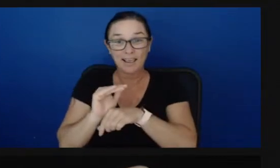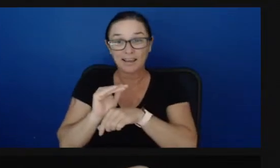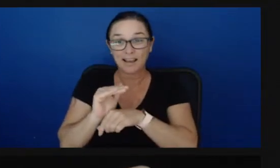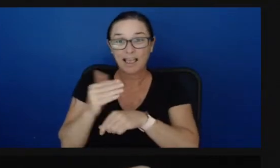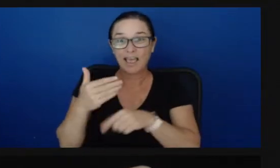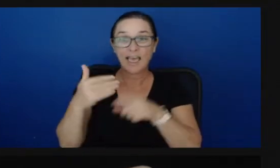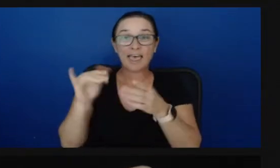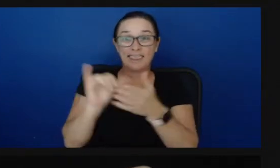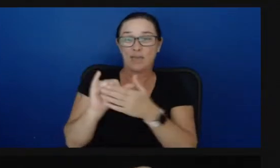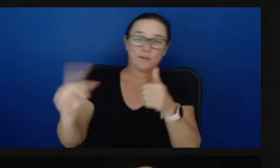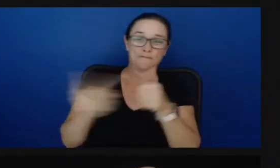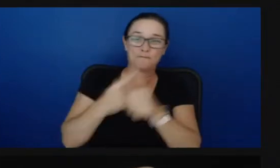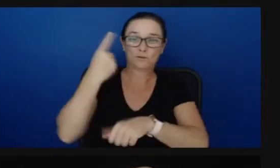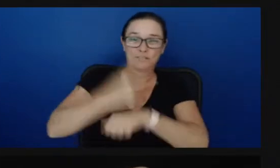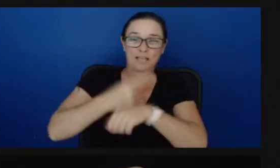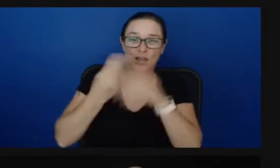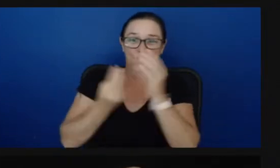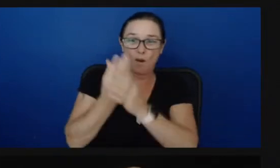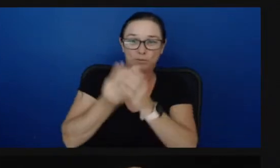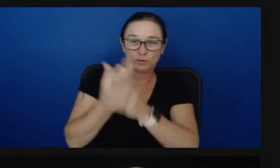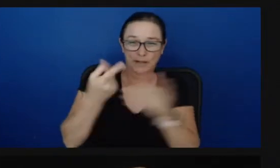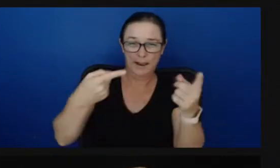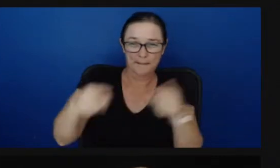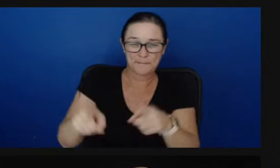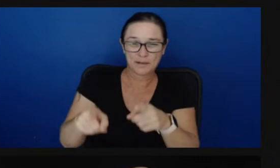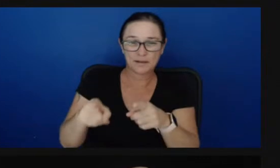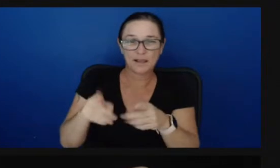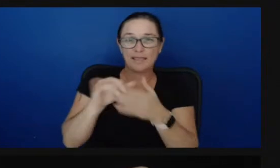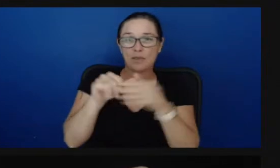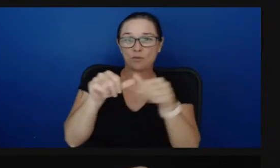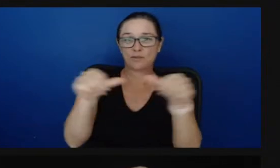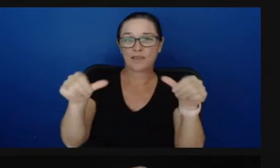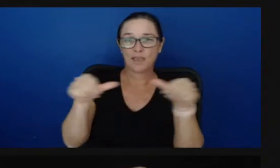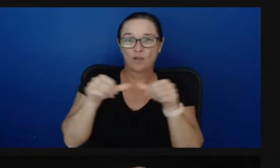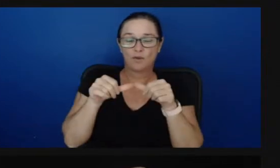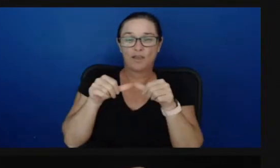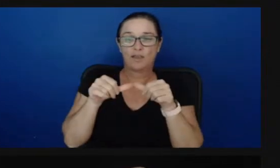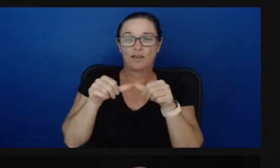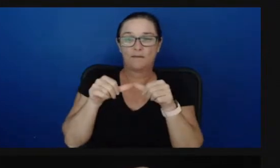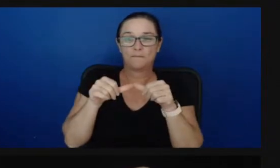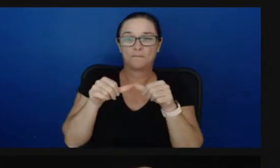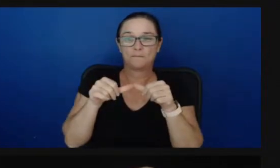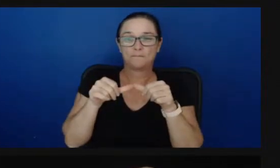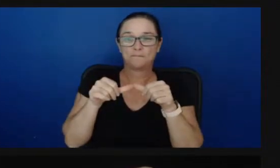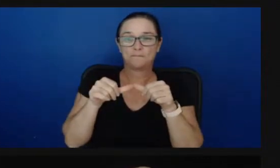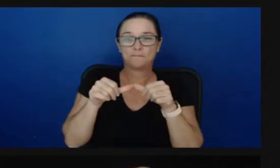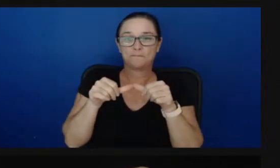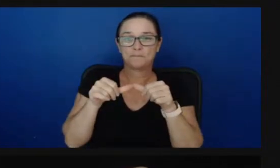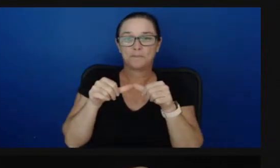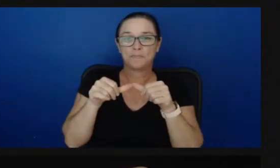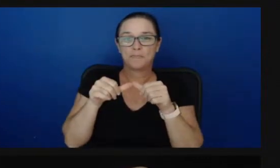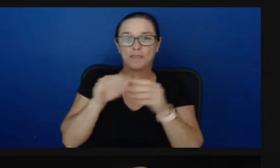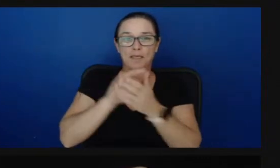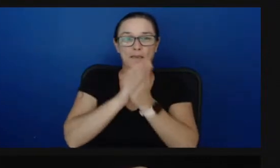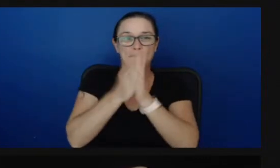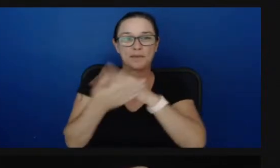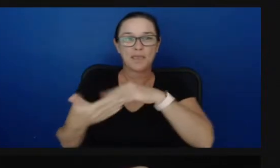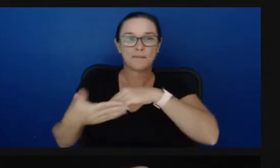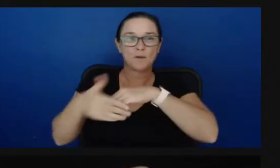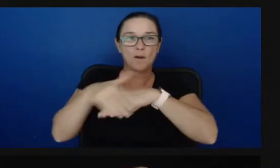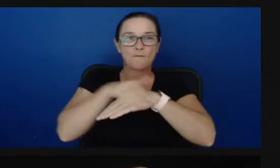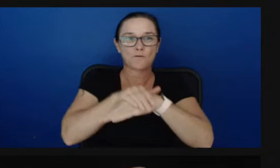in that first day of eruption. Here is that area that ends up getting covered in yellow